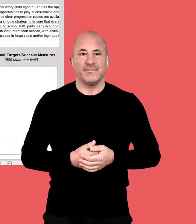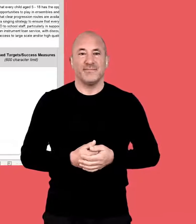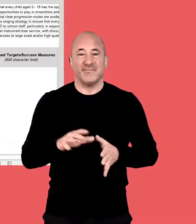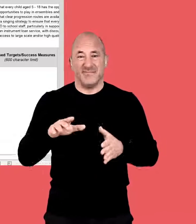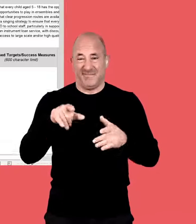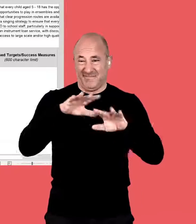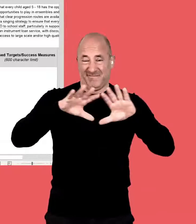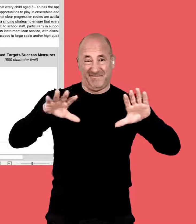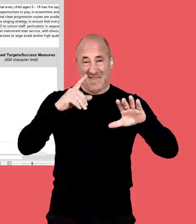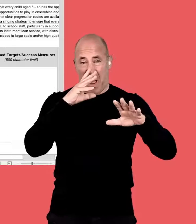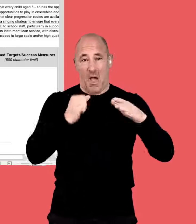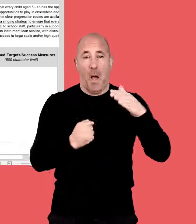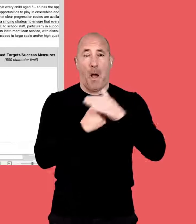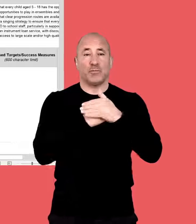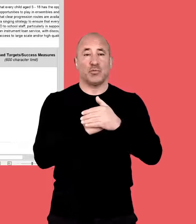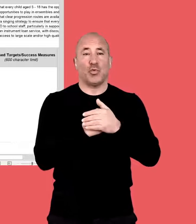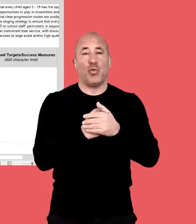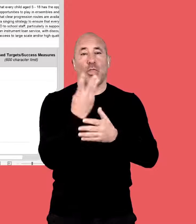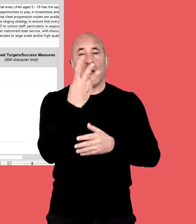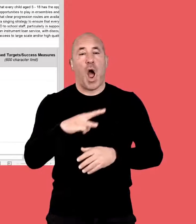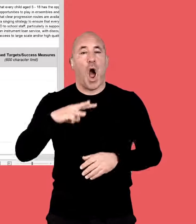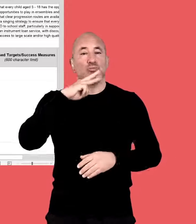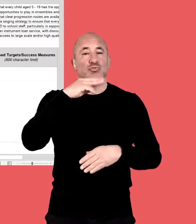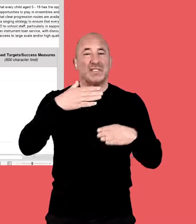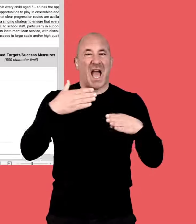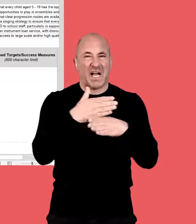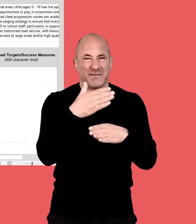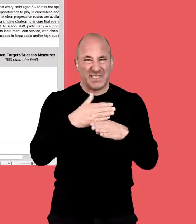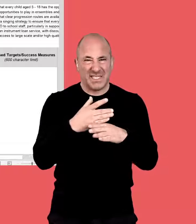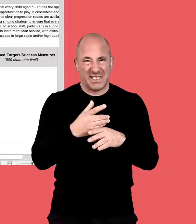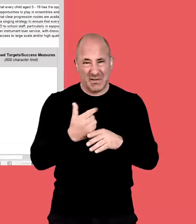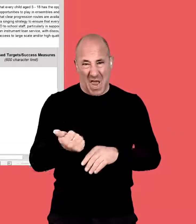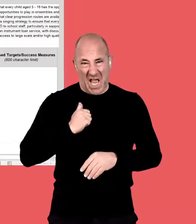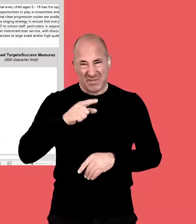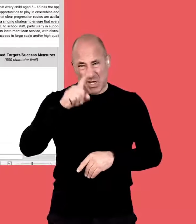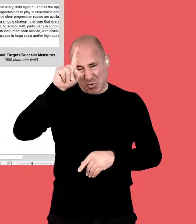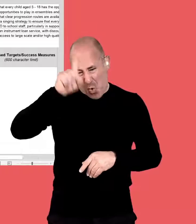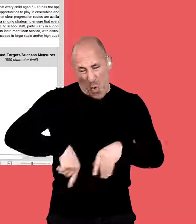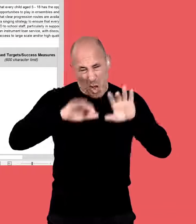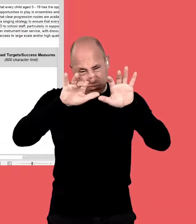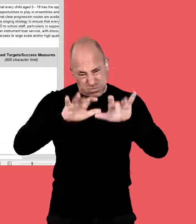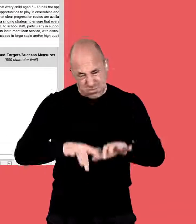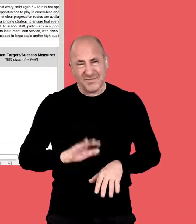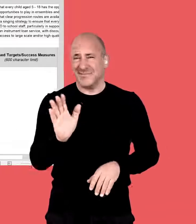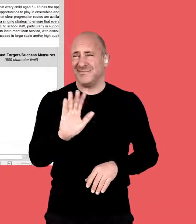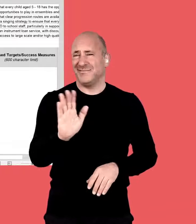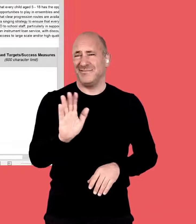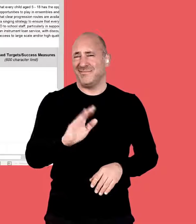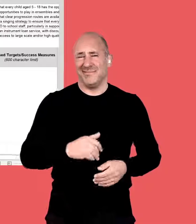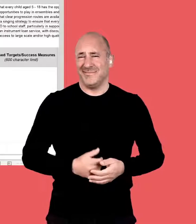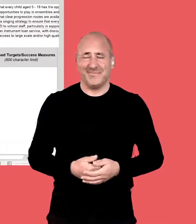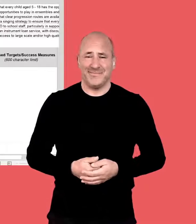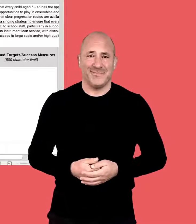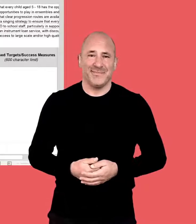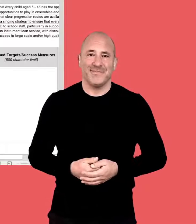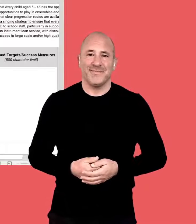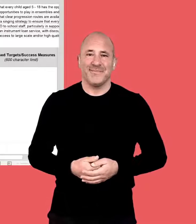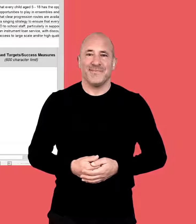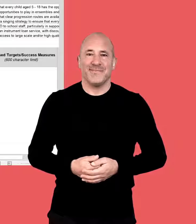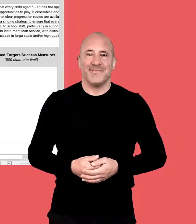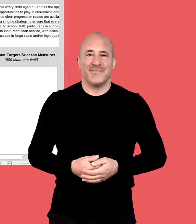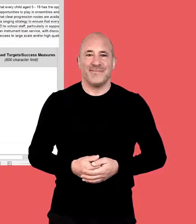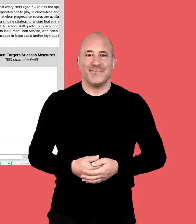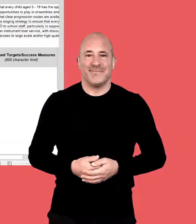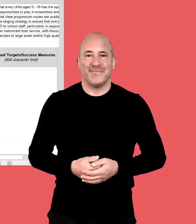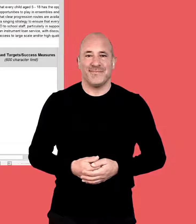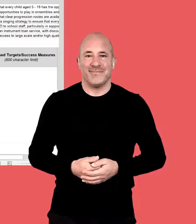Please note that whilst the sheet is set up to accept up to 300 activities, we do not expect you to use all